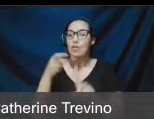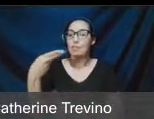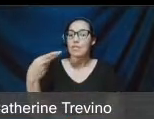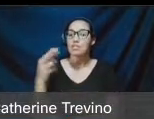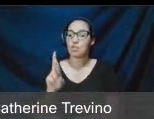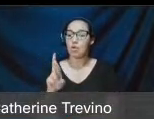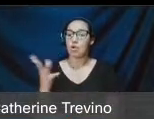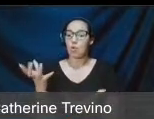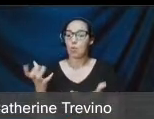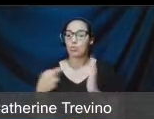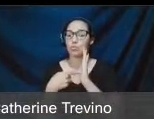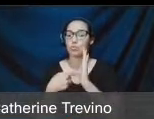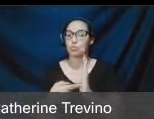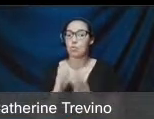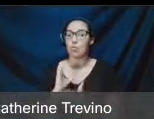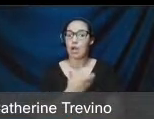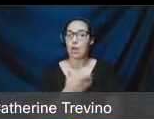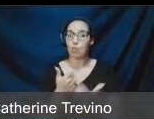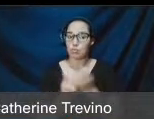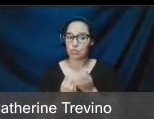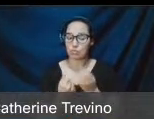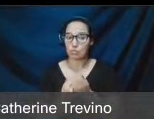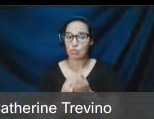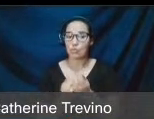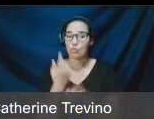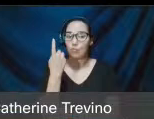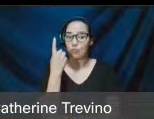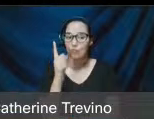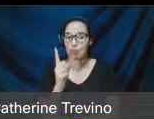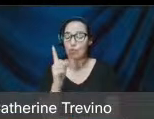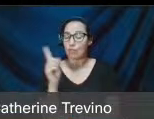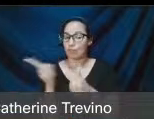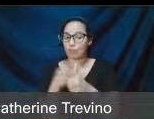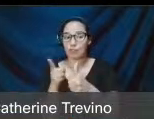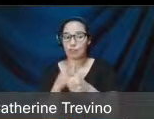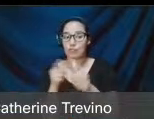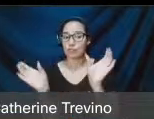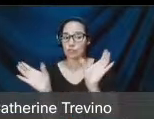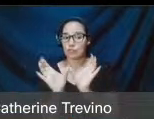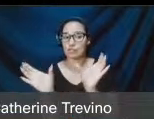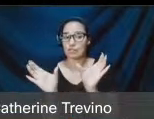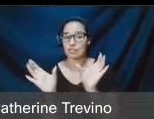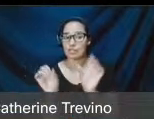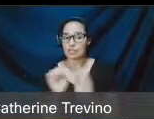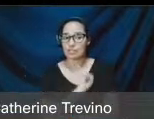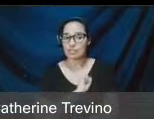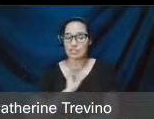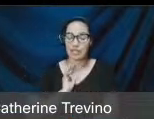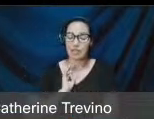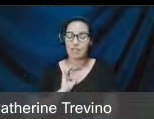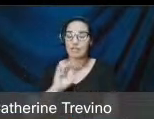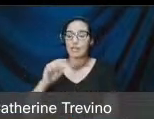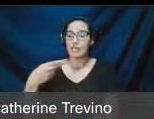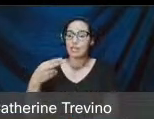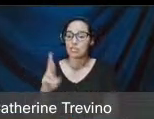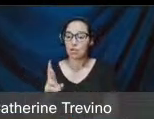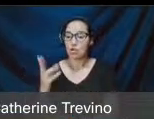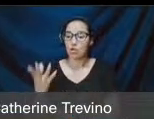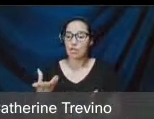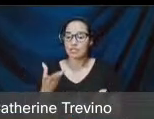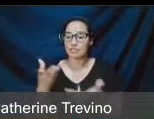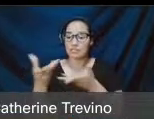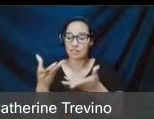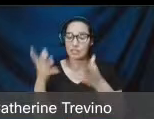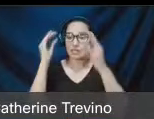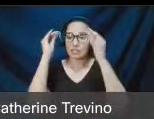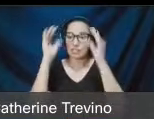I would like to show our support for number one, the certificated staff. HR has facilitated a teacher